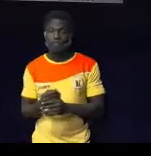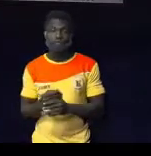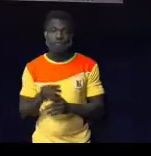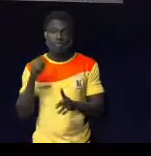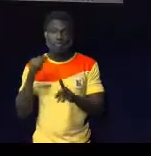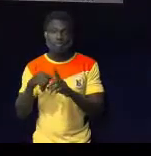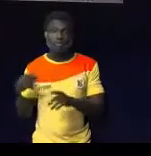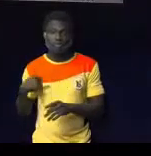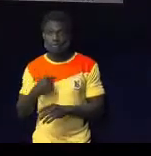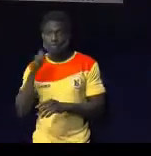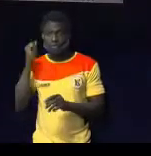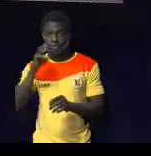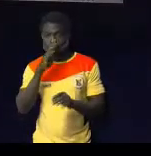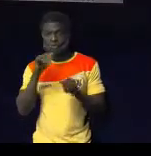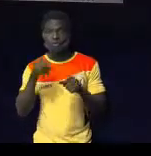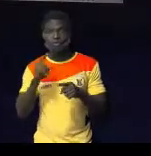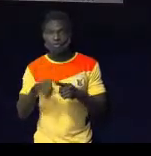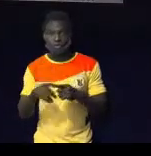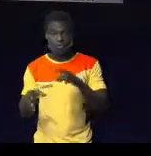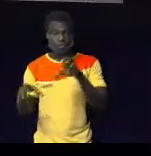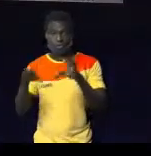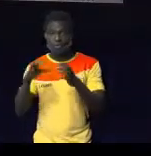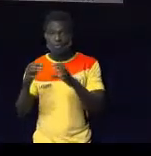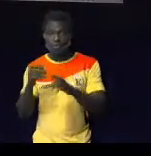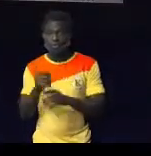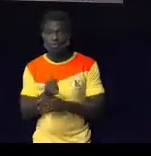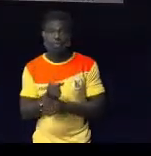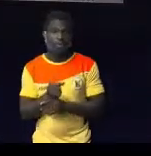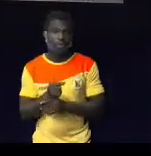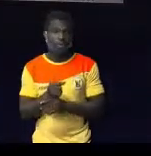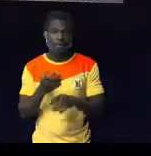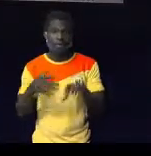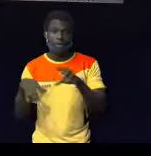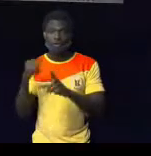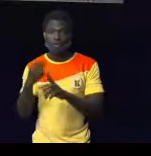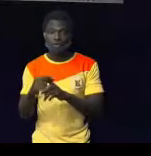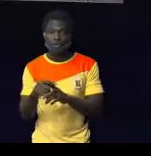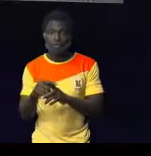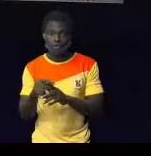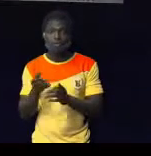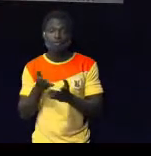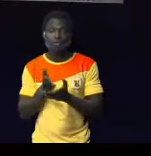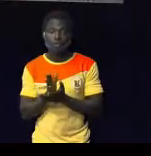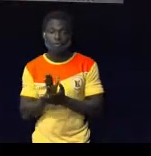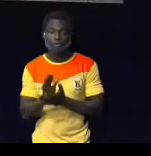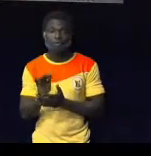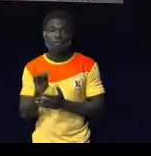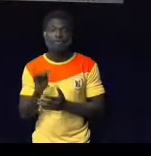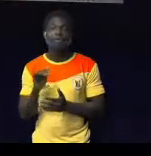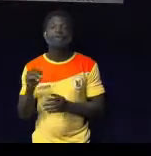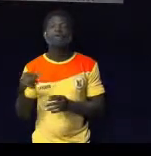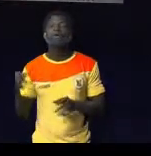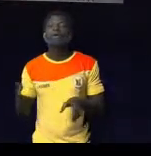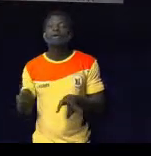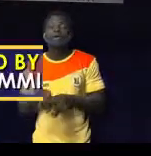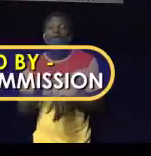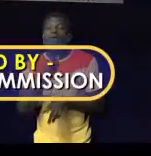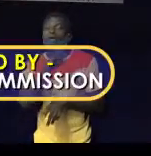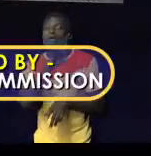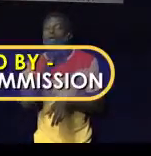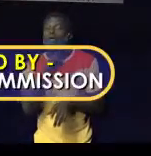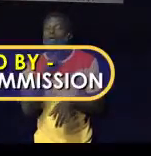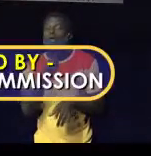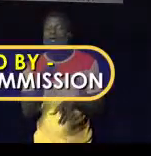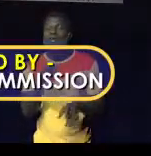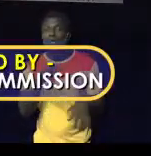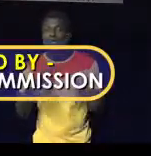able to compare adverbs correctly. Now we are at that point of comparing adverbs. Like